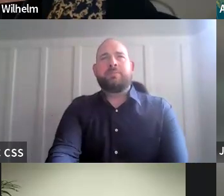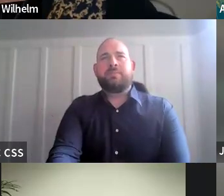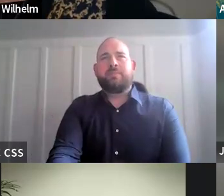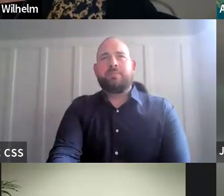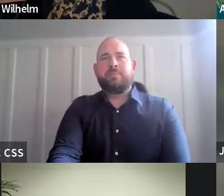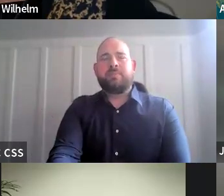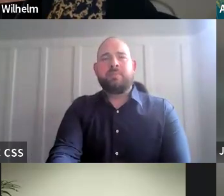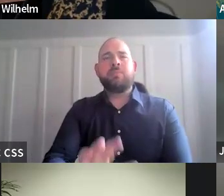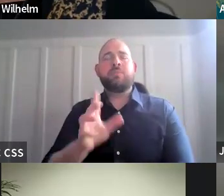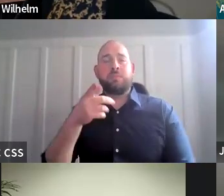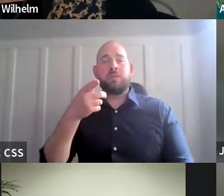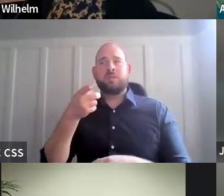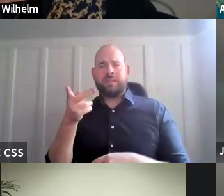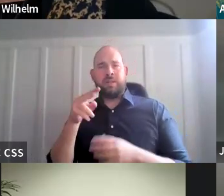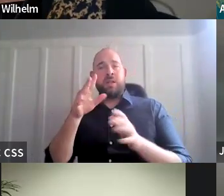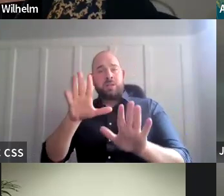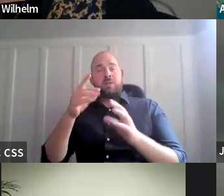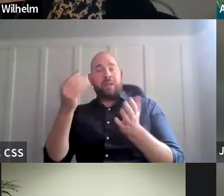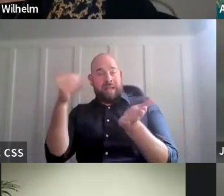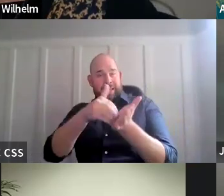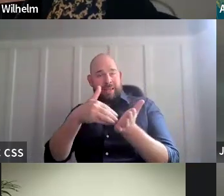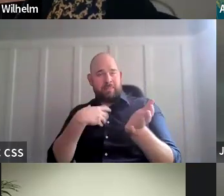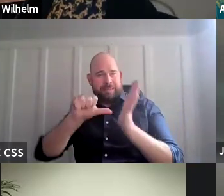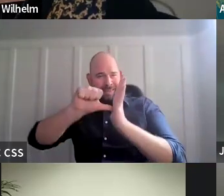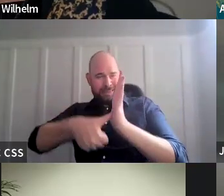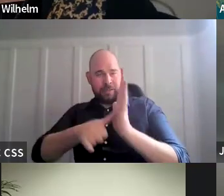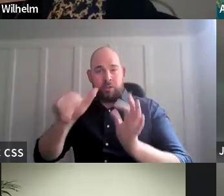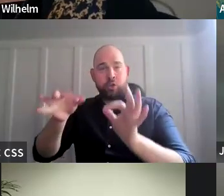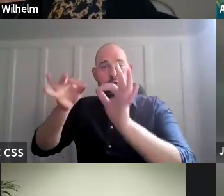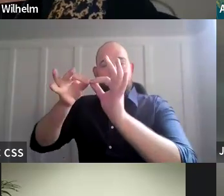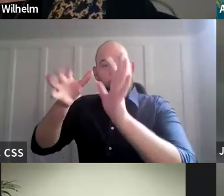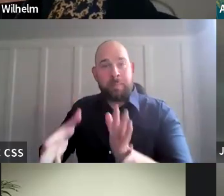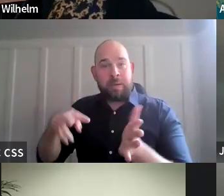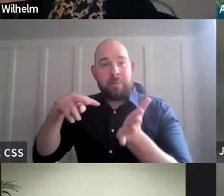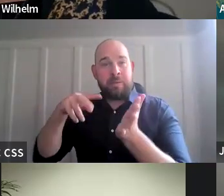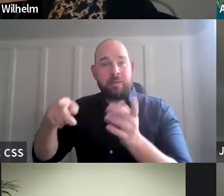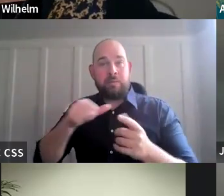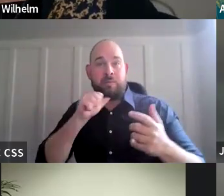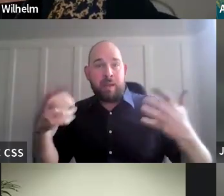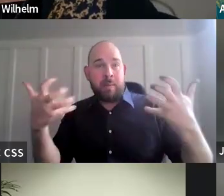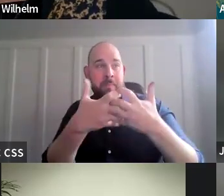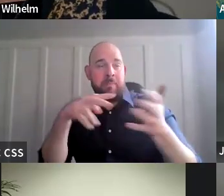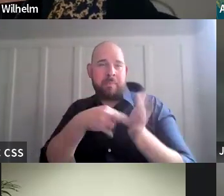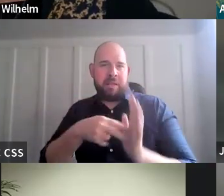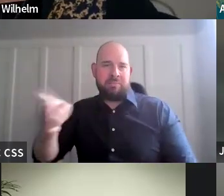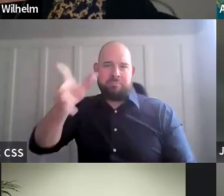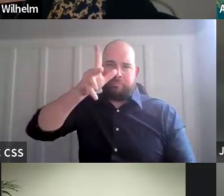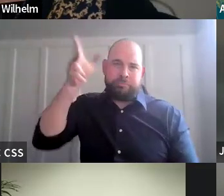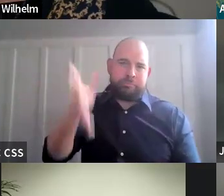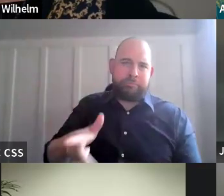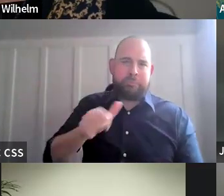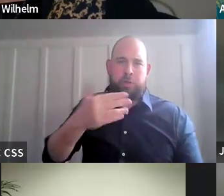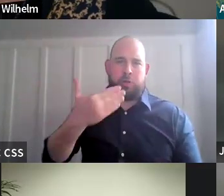impression about the deaf individual who is speaking because of the inaccurate interpretation. And I want to